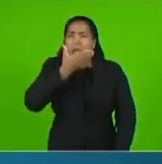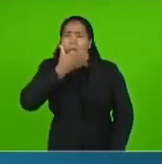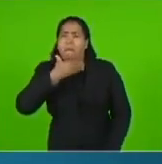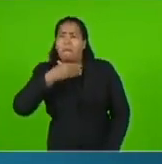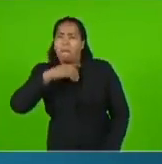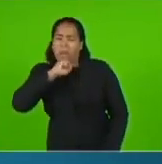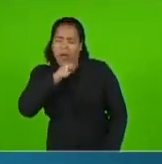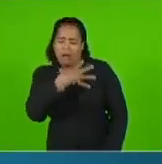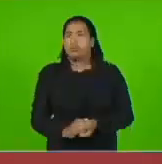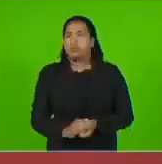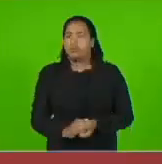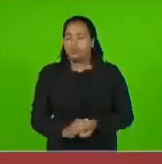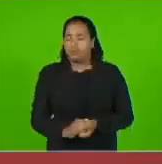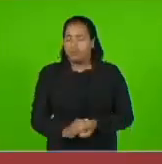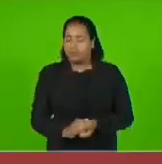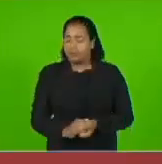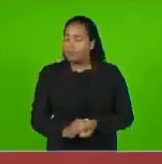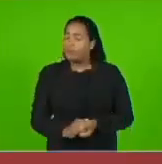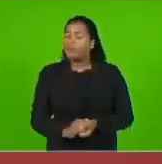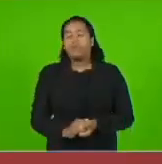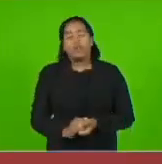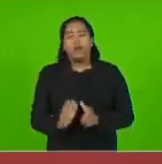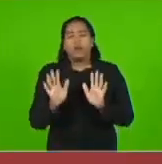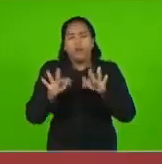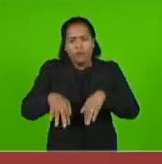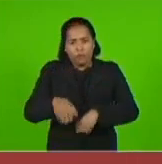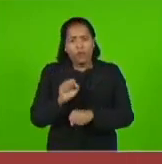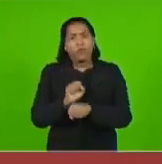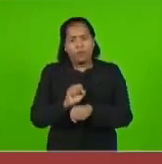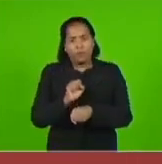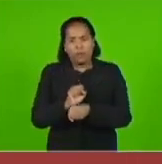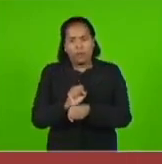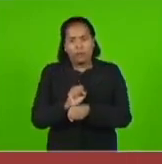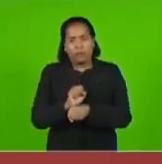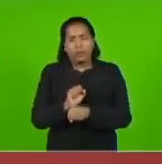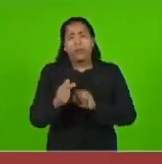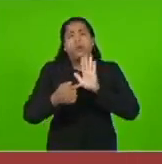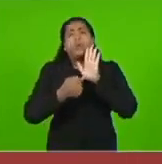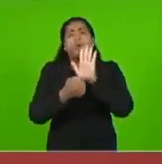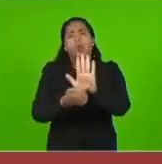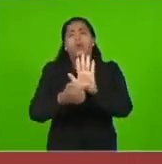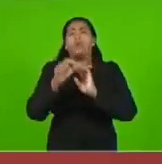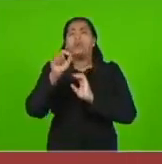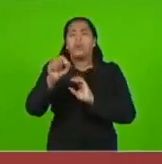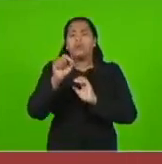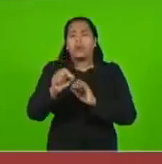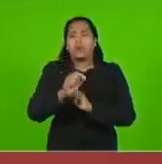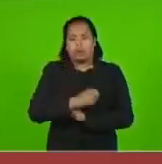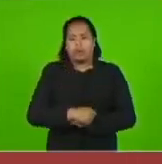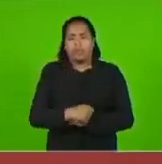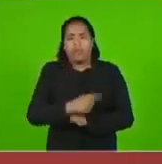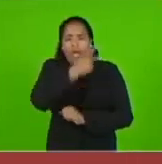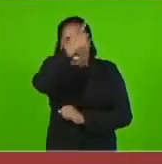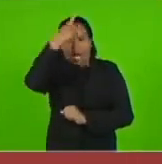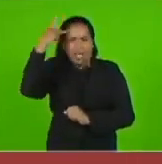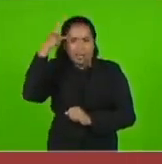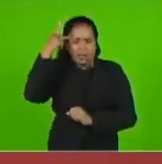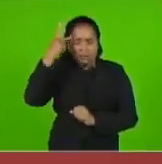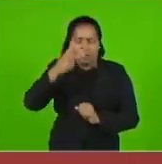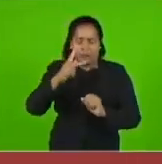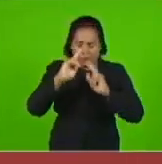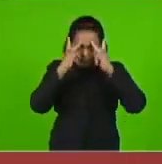will grow colder. Father and children, so this is the situation. I'm going to stop here showing the migration in the